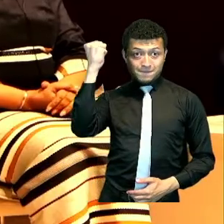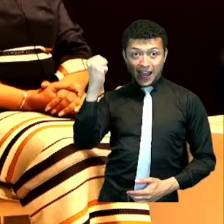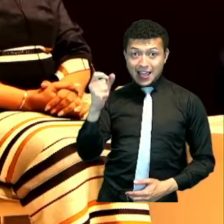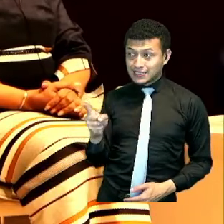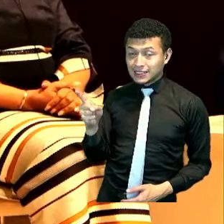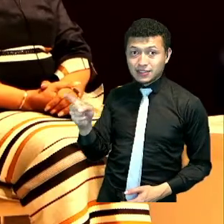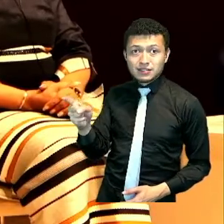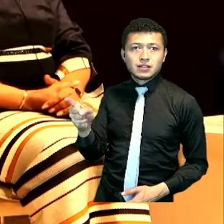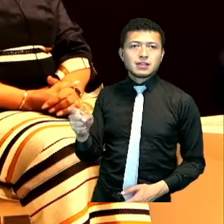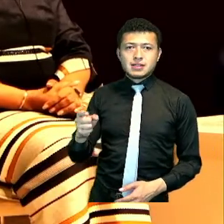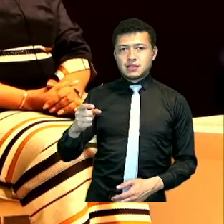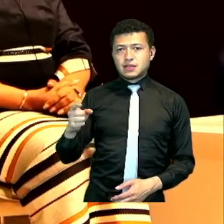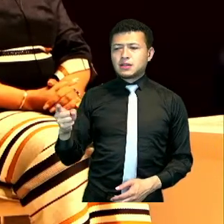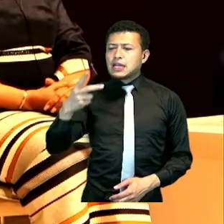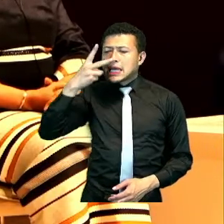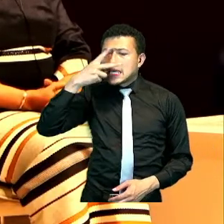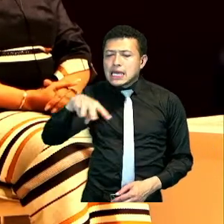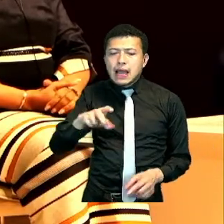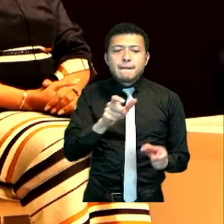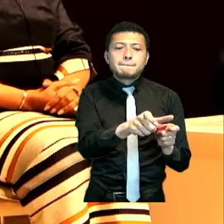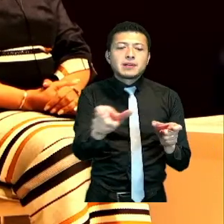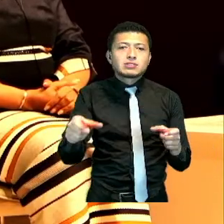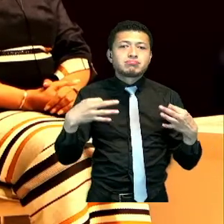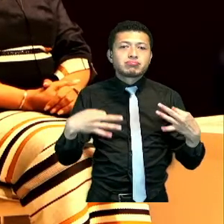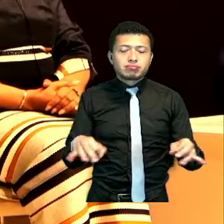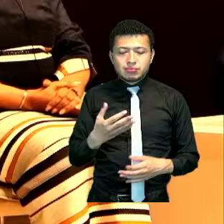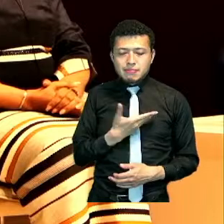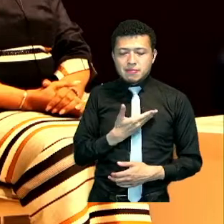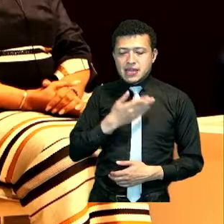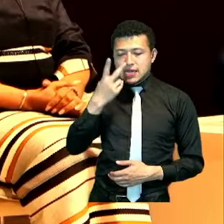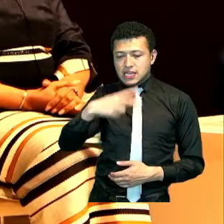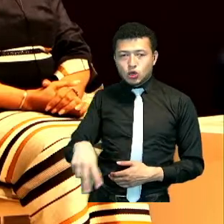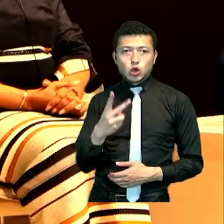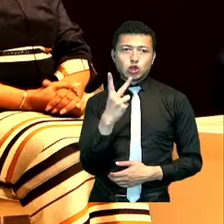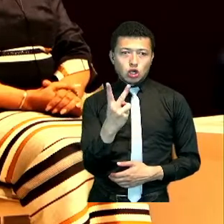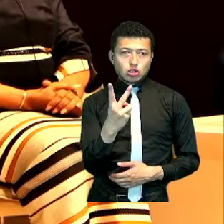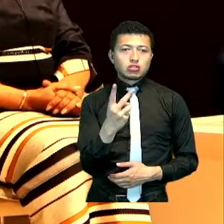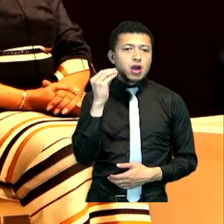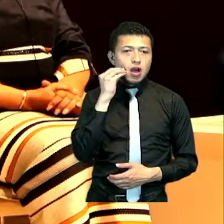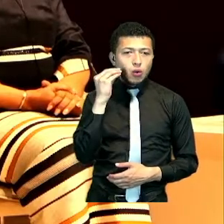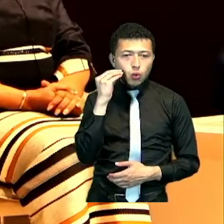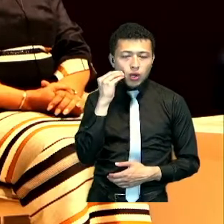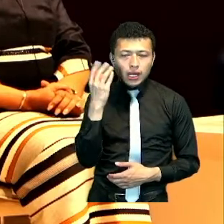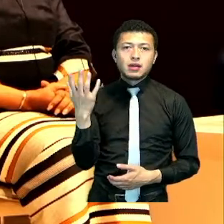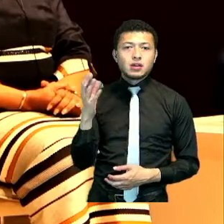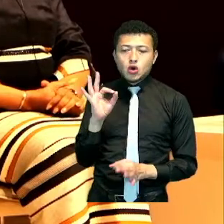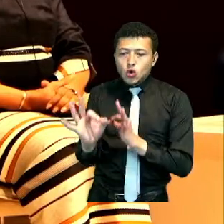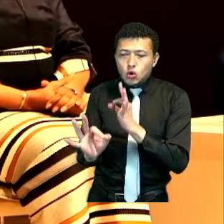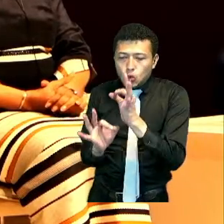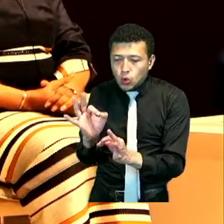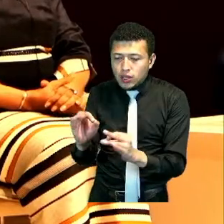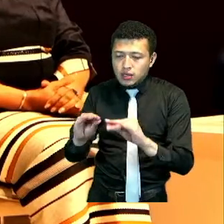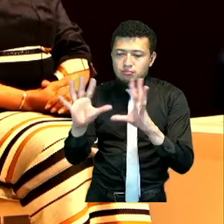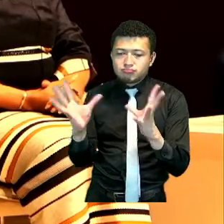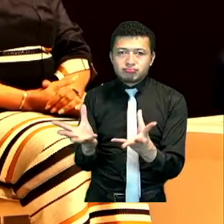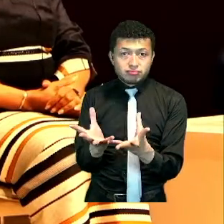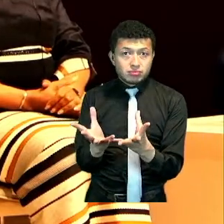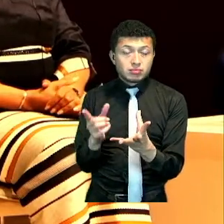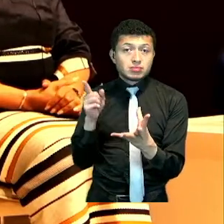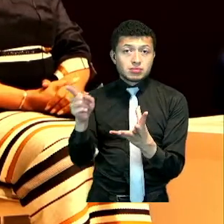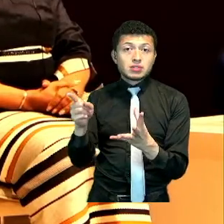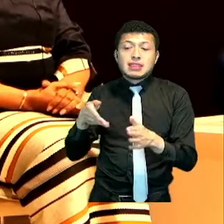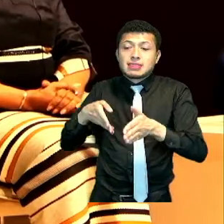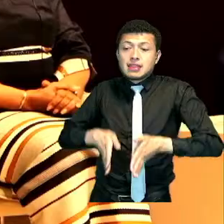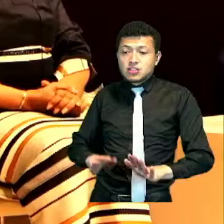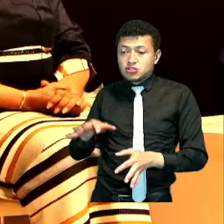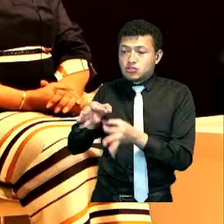Francia Elena Marquez Mina is a daughter of the people, mother of two, grandmother and caregiver of La Casa Grande. She was